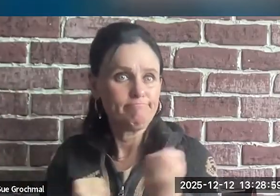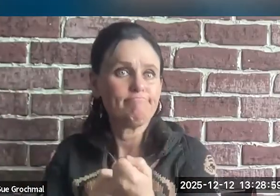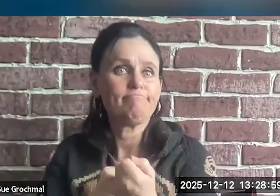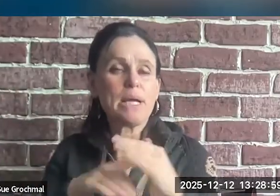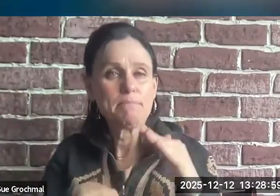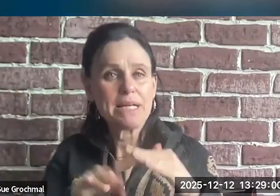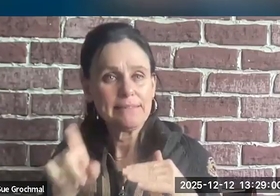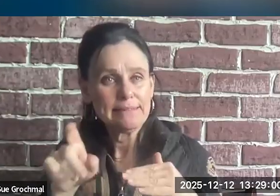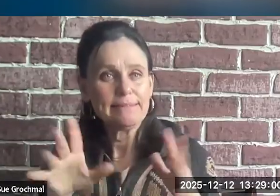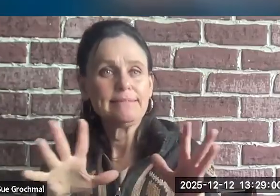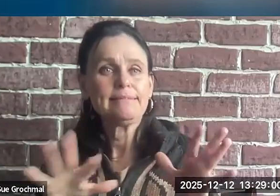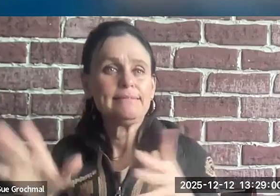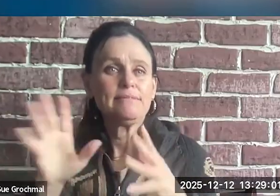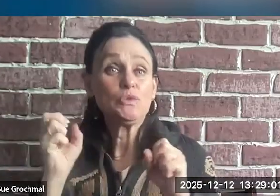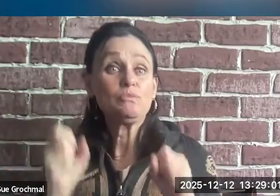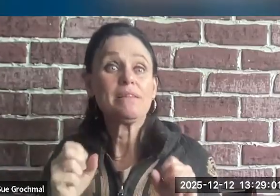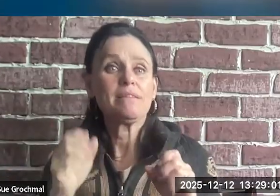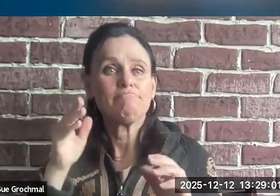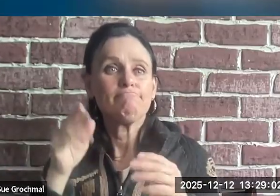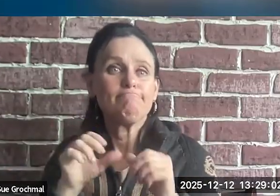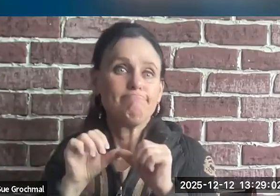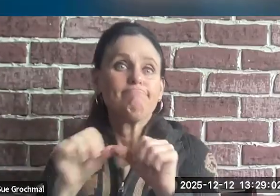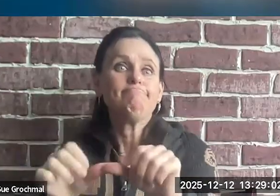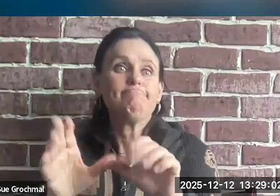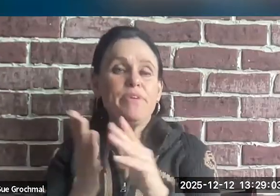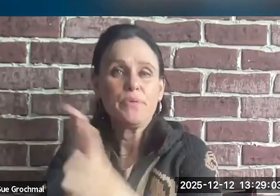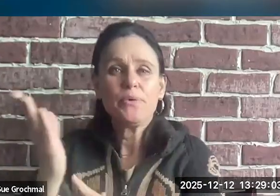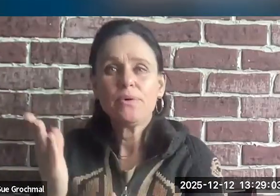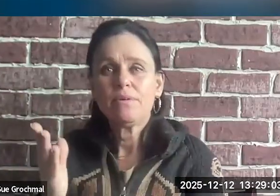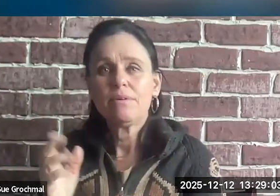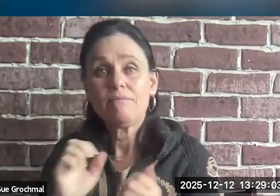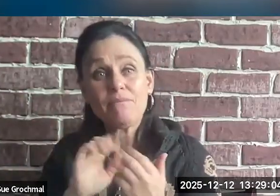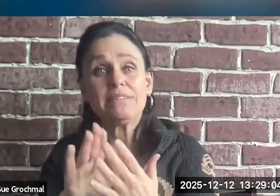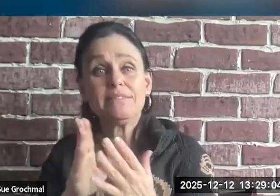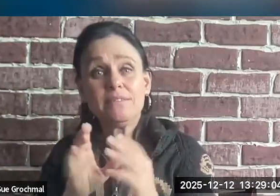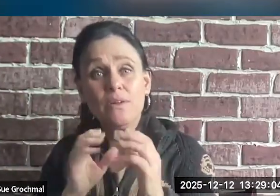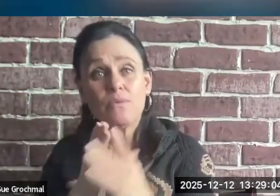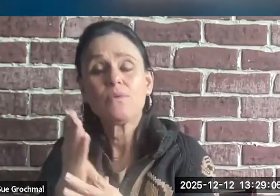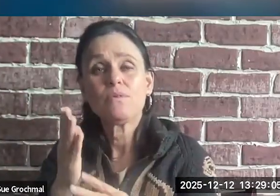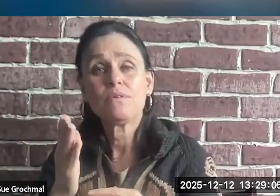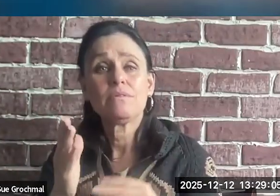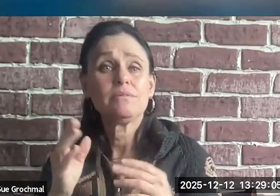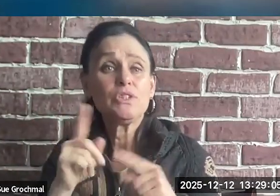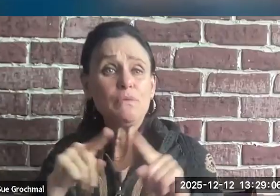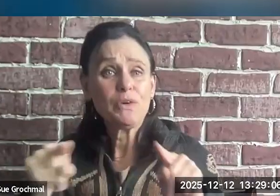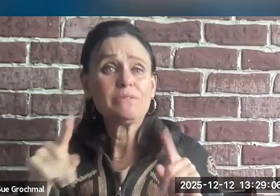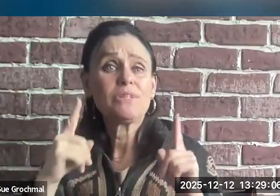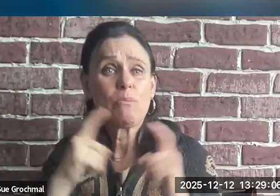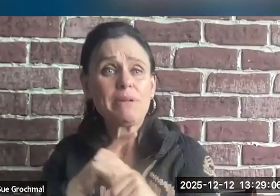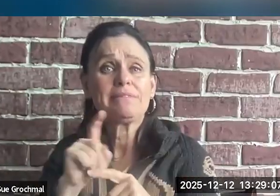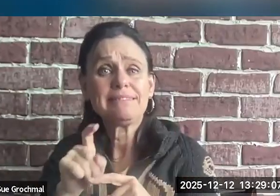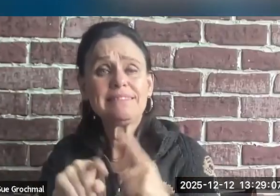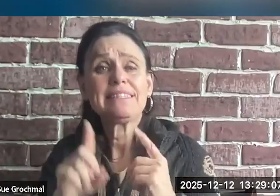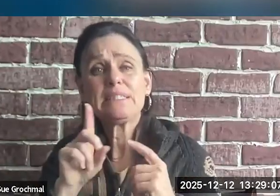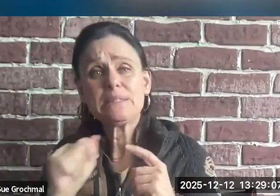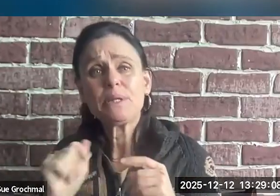and strengthening their resilience to face such events. This includes supporting people with diverse and complex needs, and disability